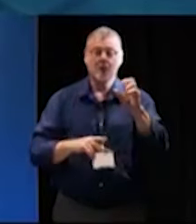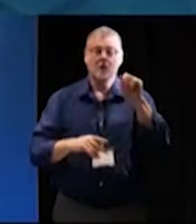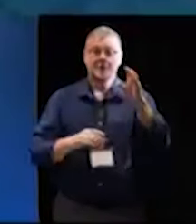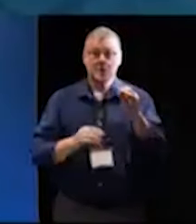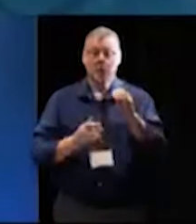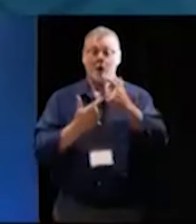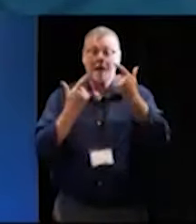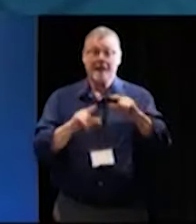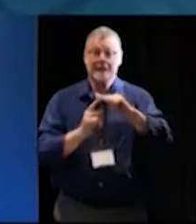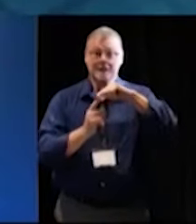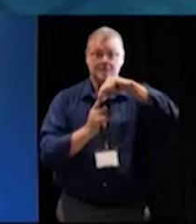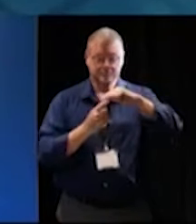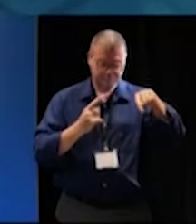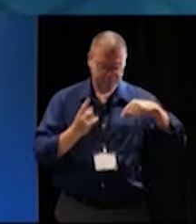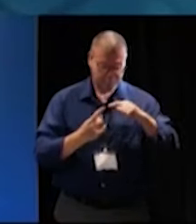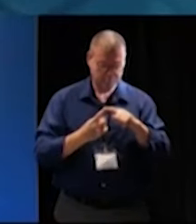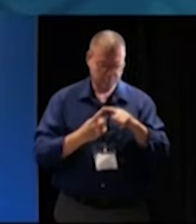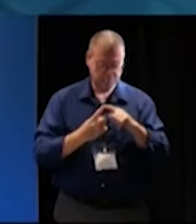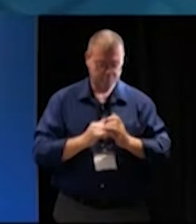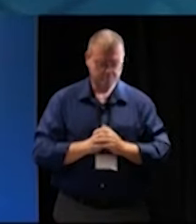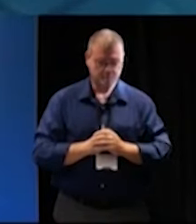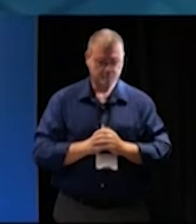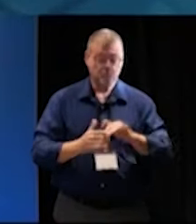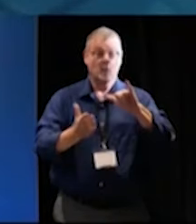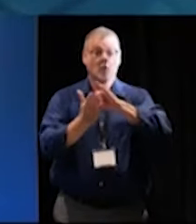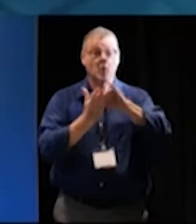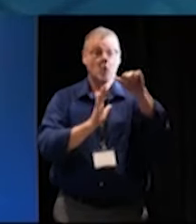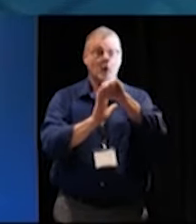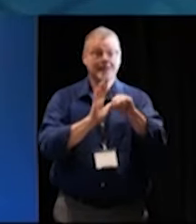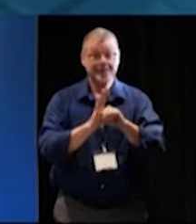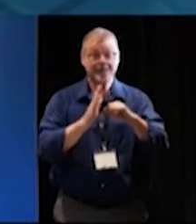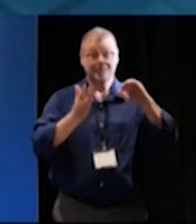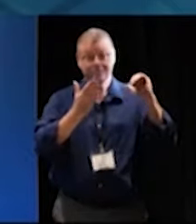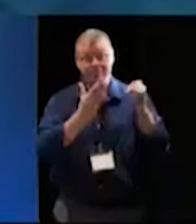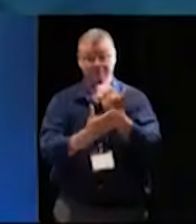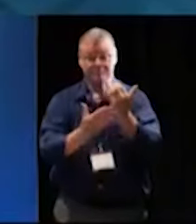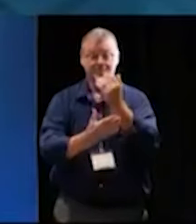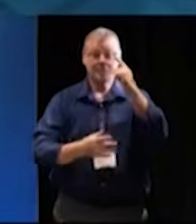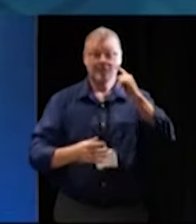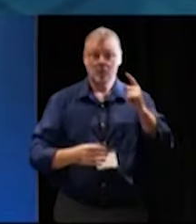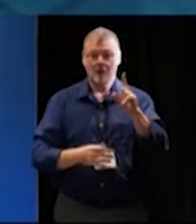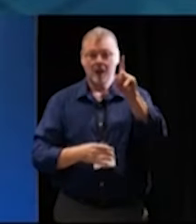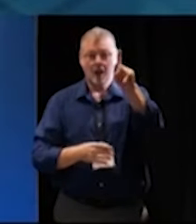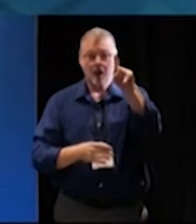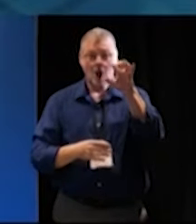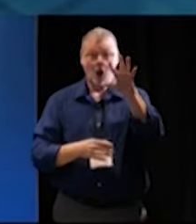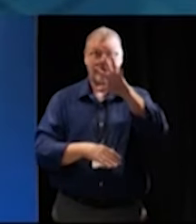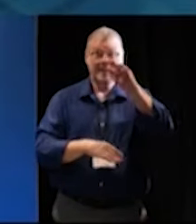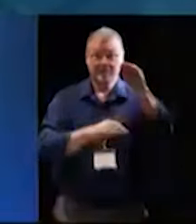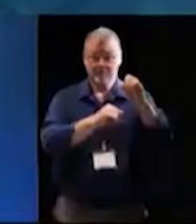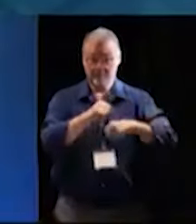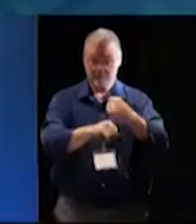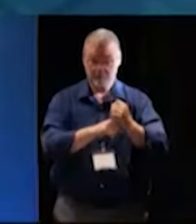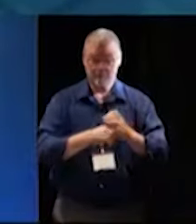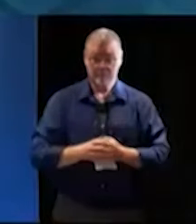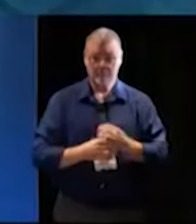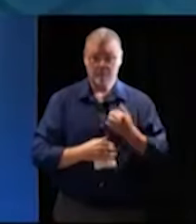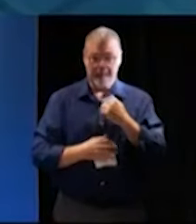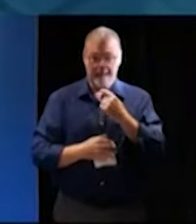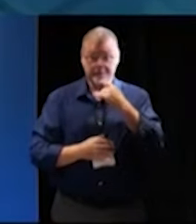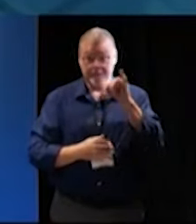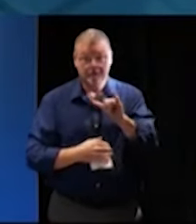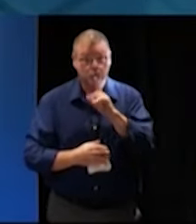little bit. New York State has been an energy pioneer for 150 years. I'm saying that because it's